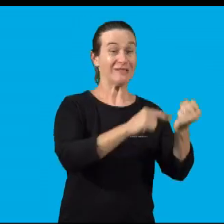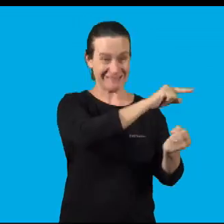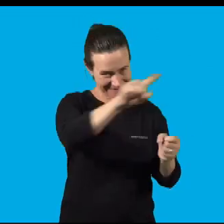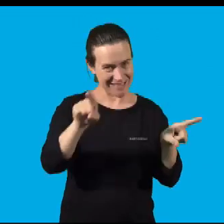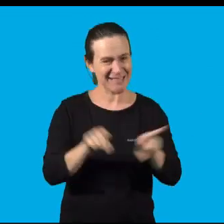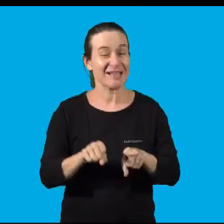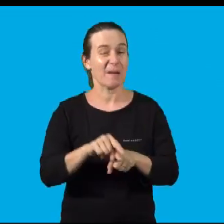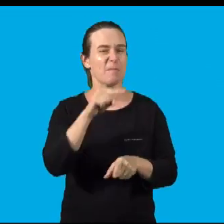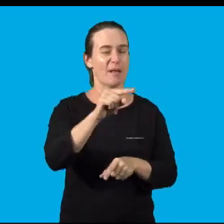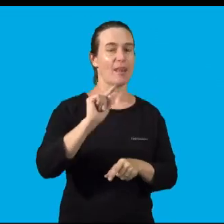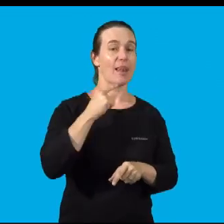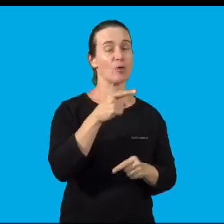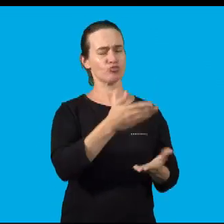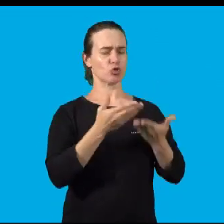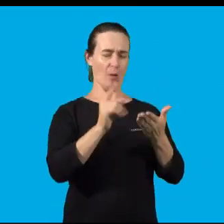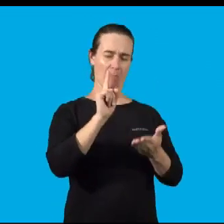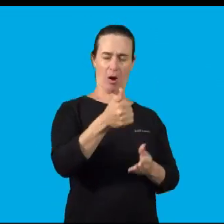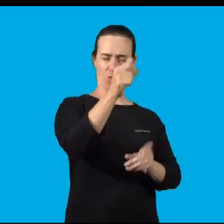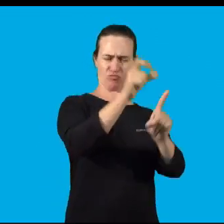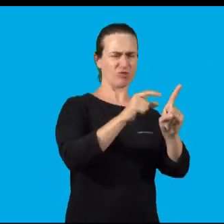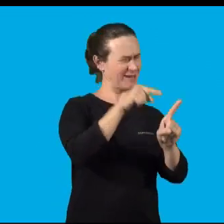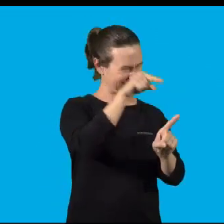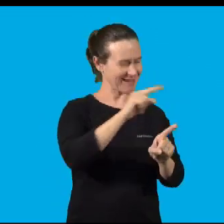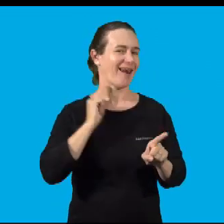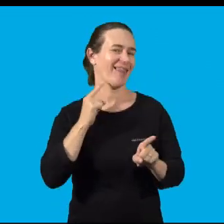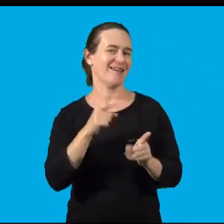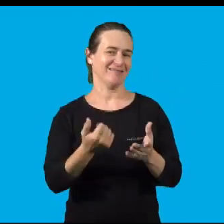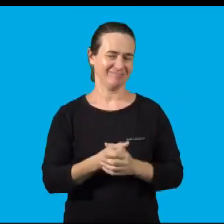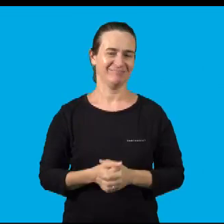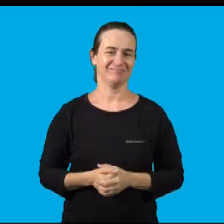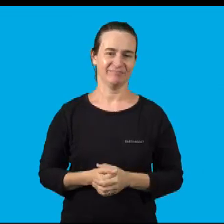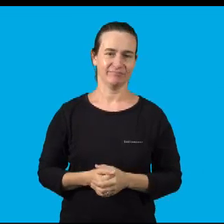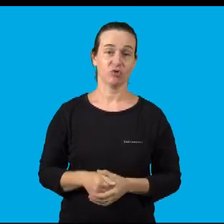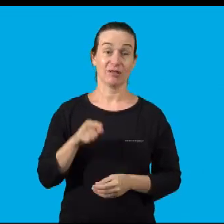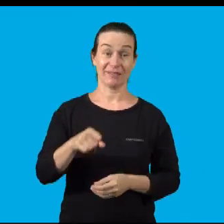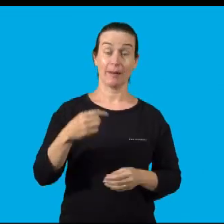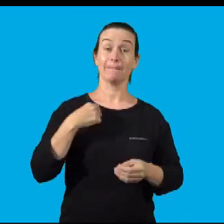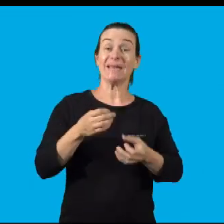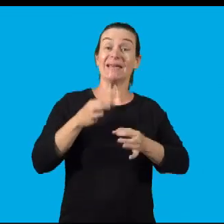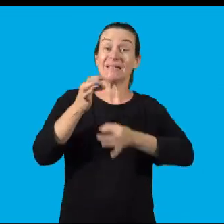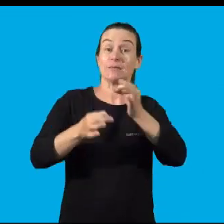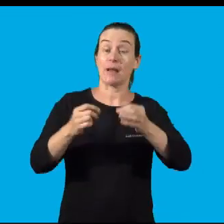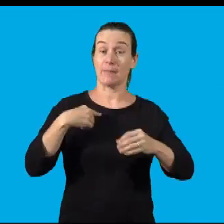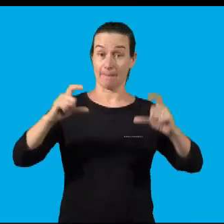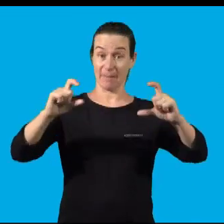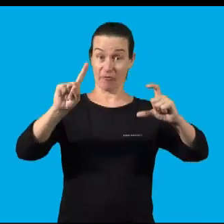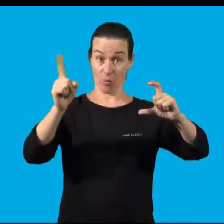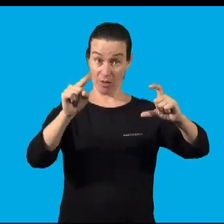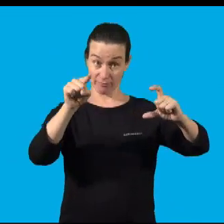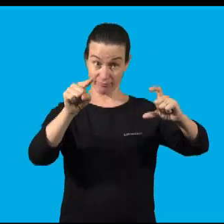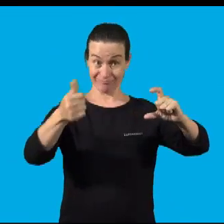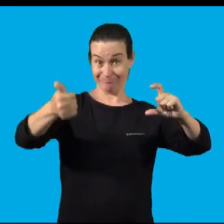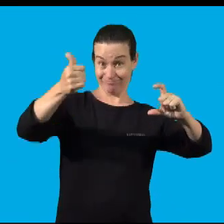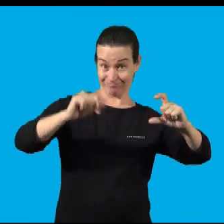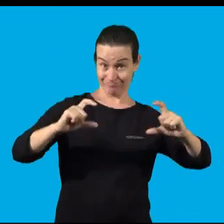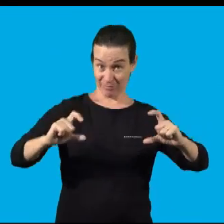court officials. So the first body paragraph is going to be Abigail's manipulation, the second one, Proctor's initial deceit and lechery, and